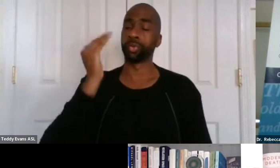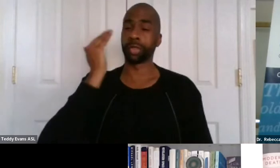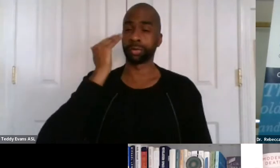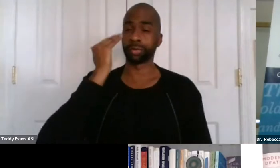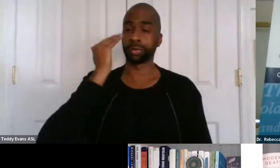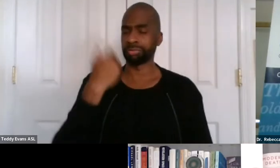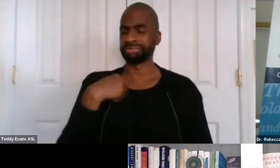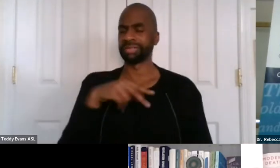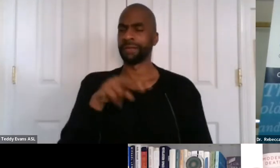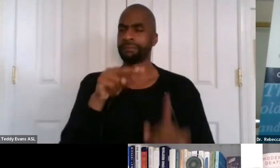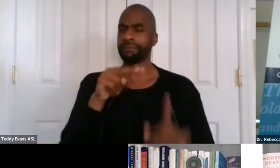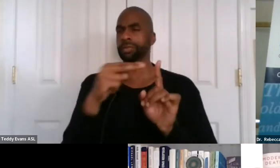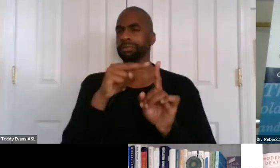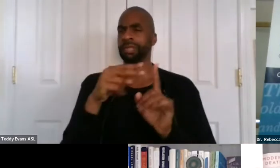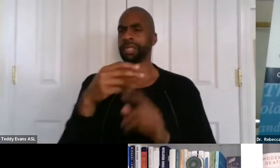really understand pain.